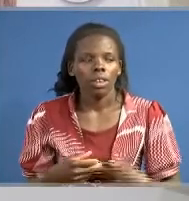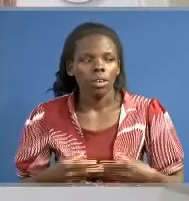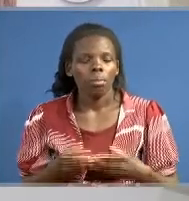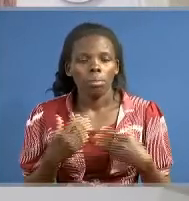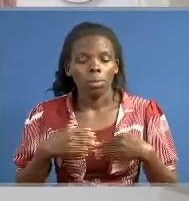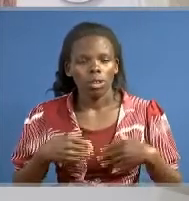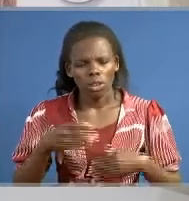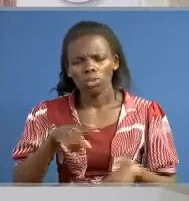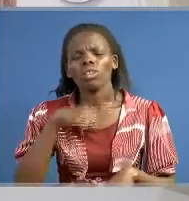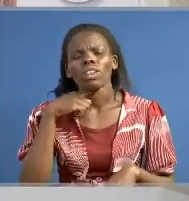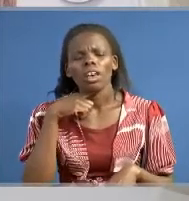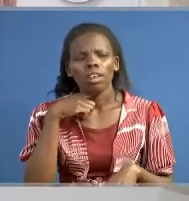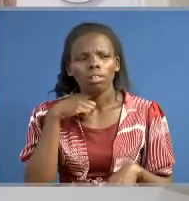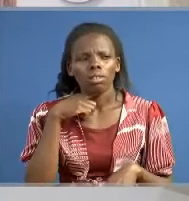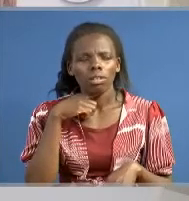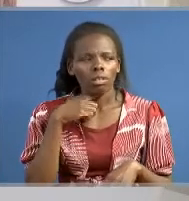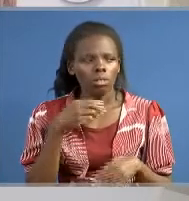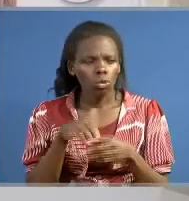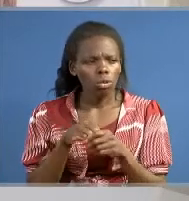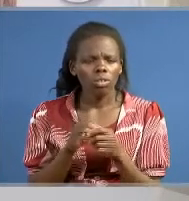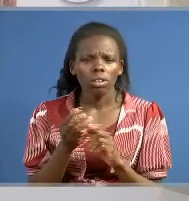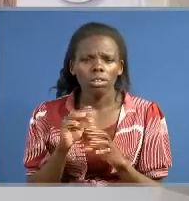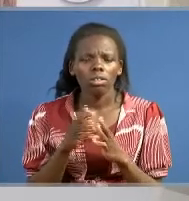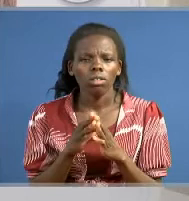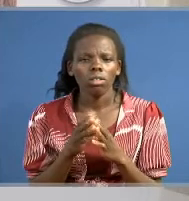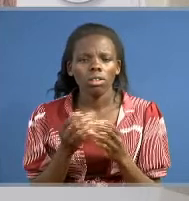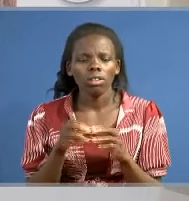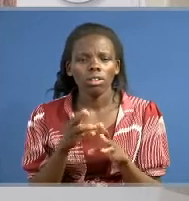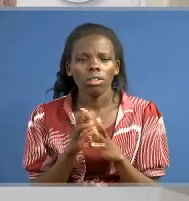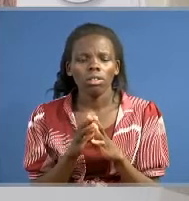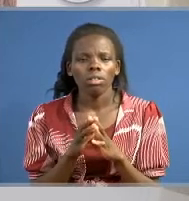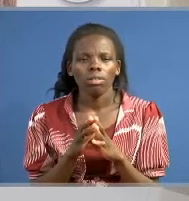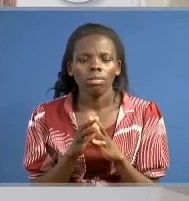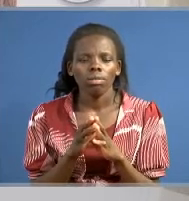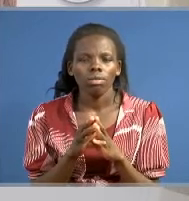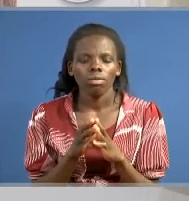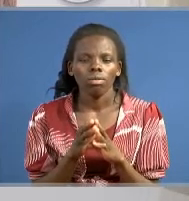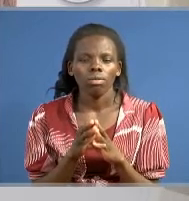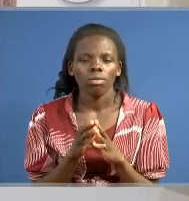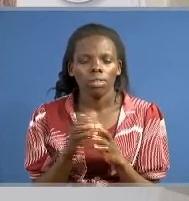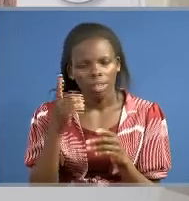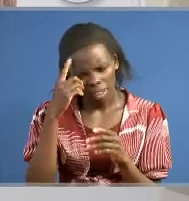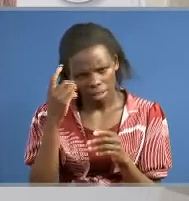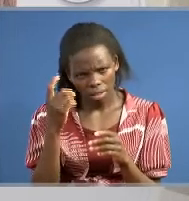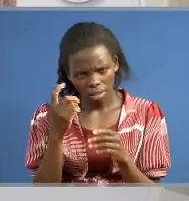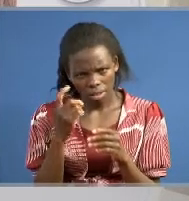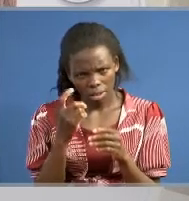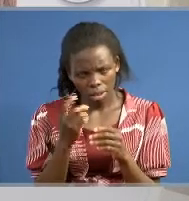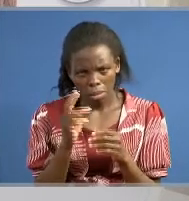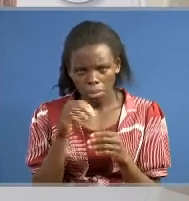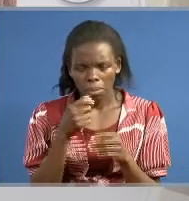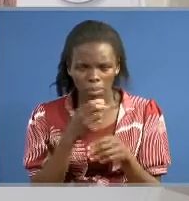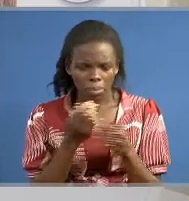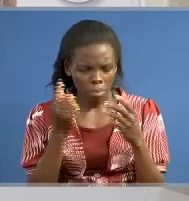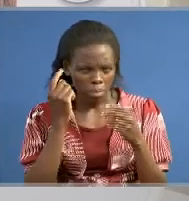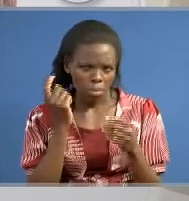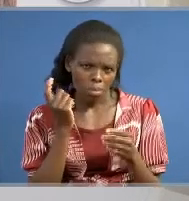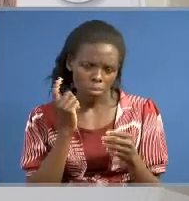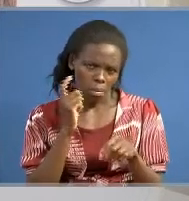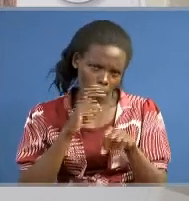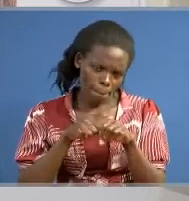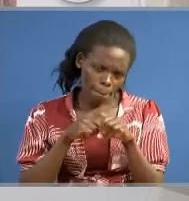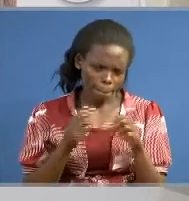used to die of diabetes ketoacidosis, DKA, thinking it is just malaria. Because